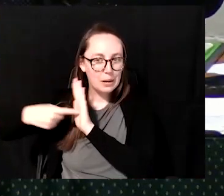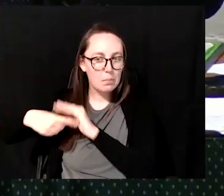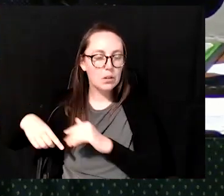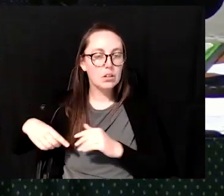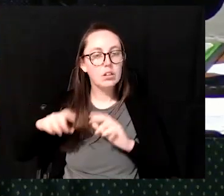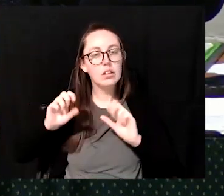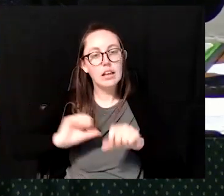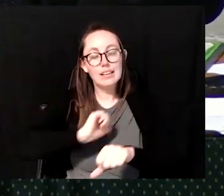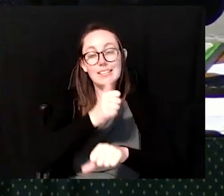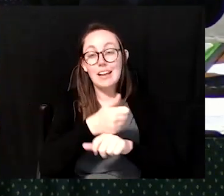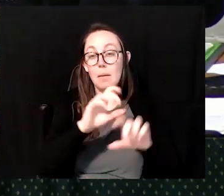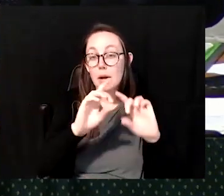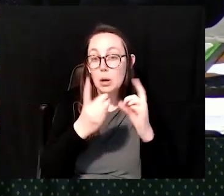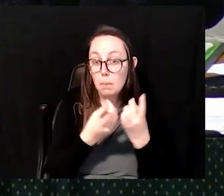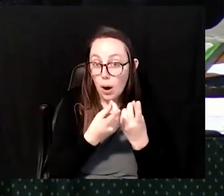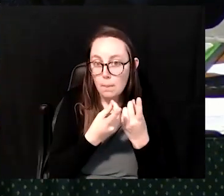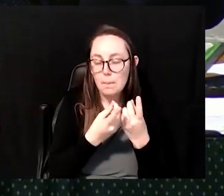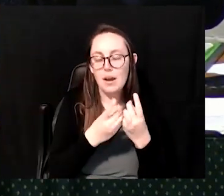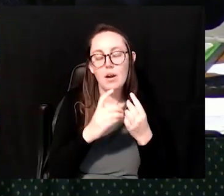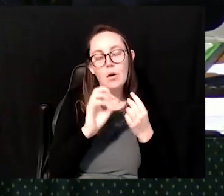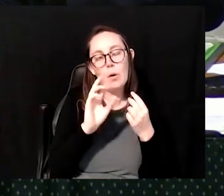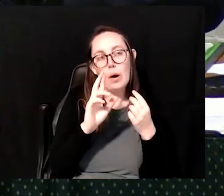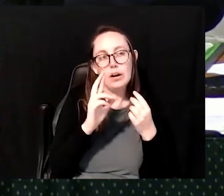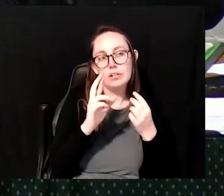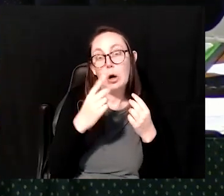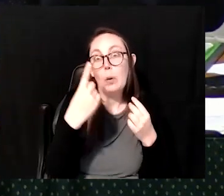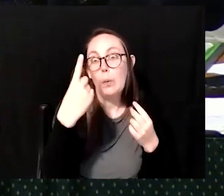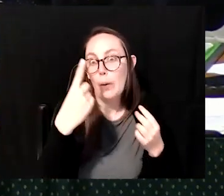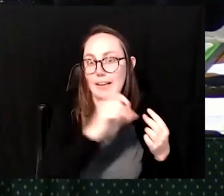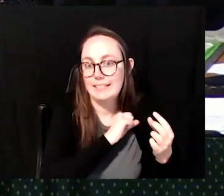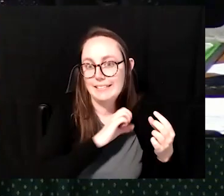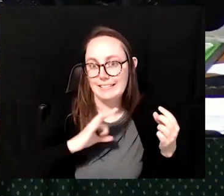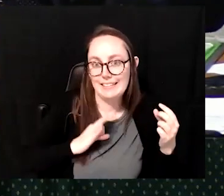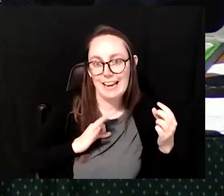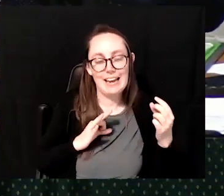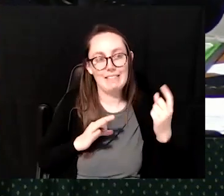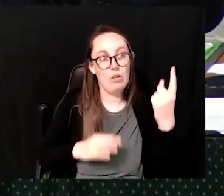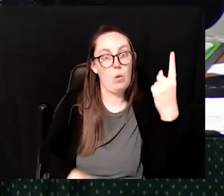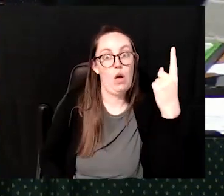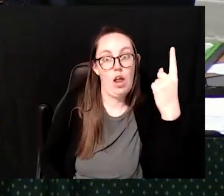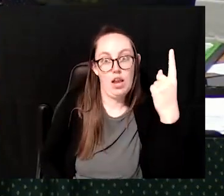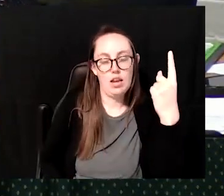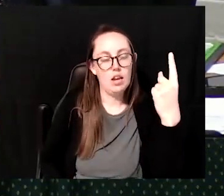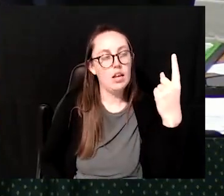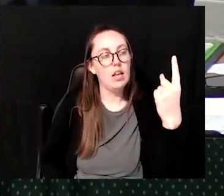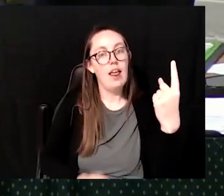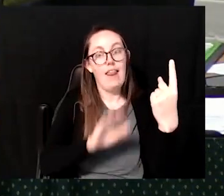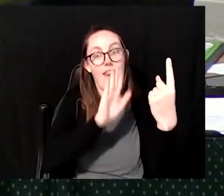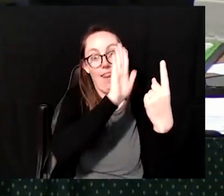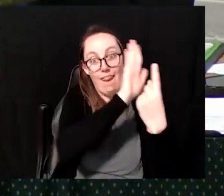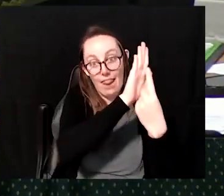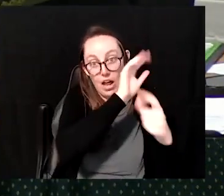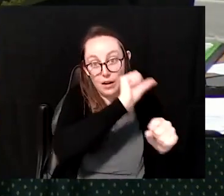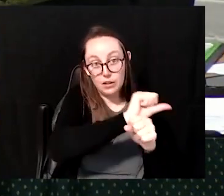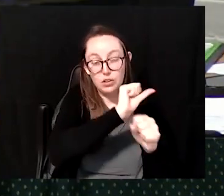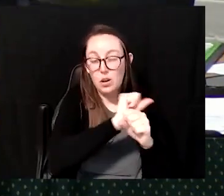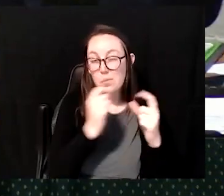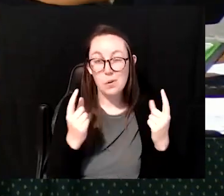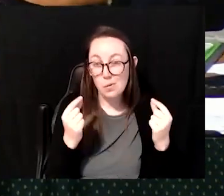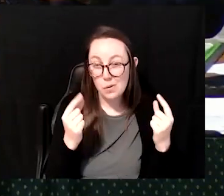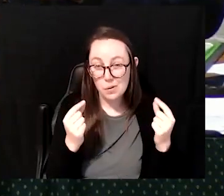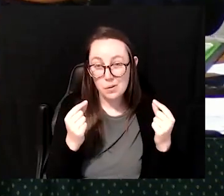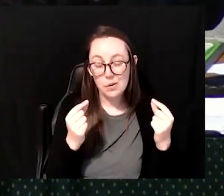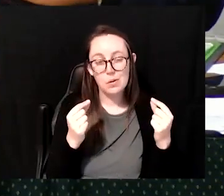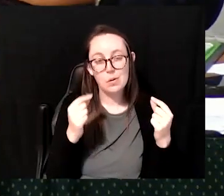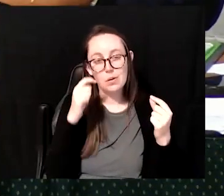of one um which would be you know a staff person whose job it was was to bring forward